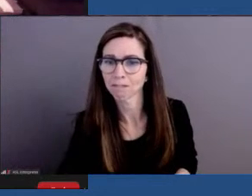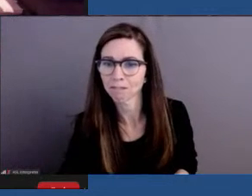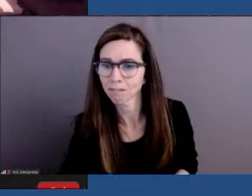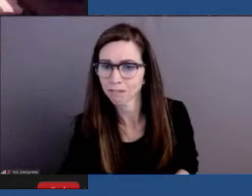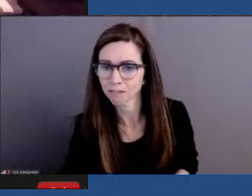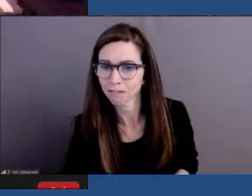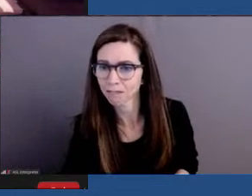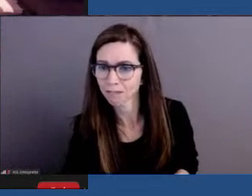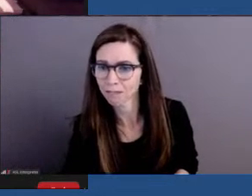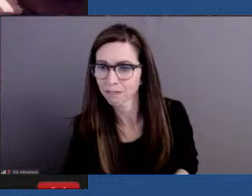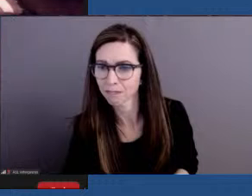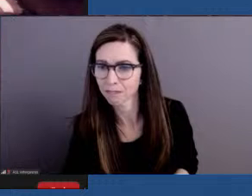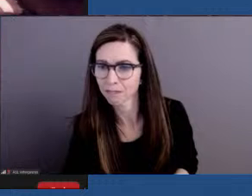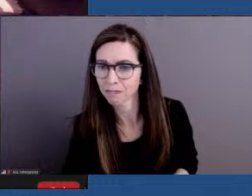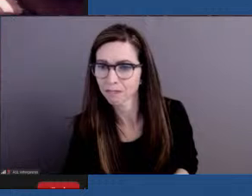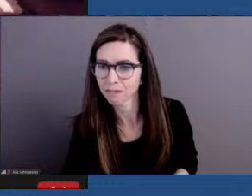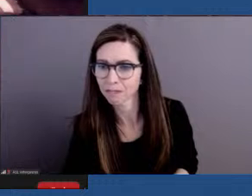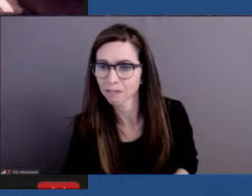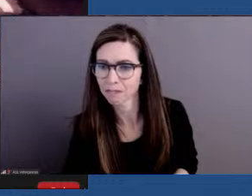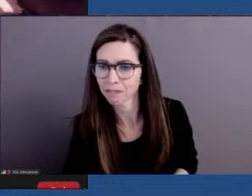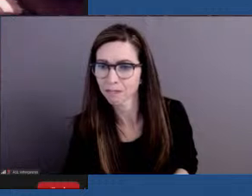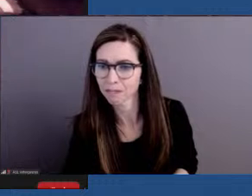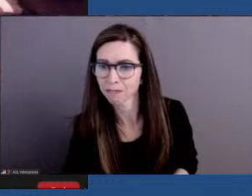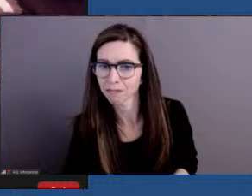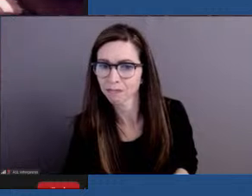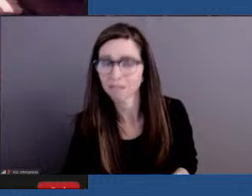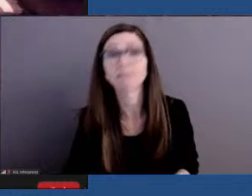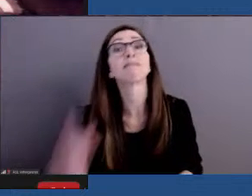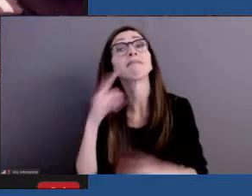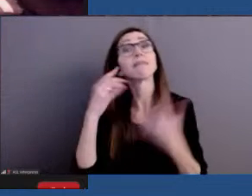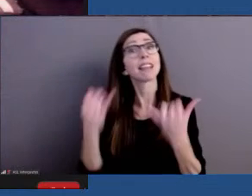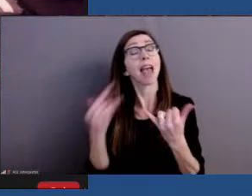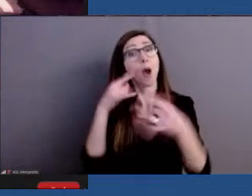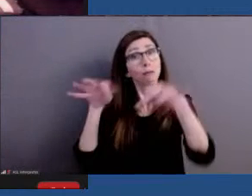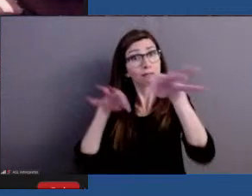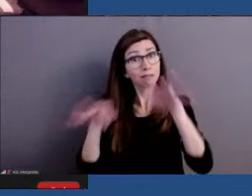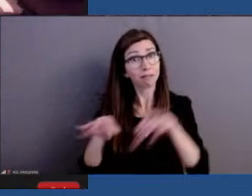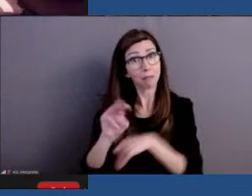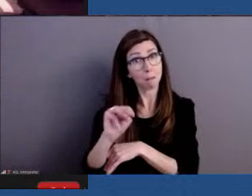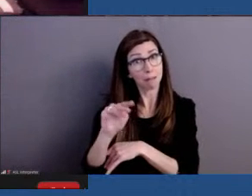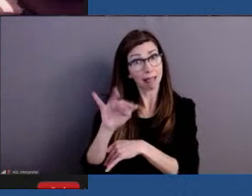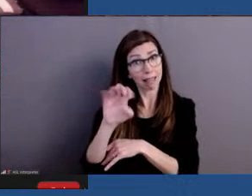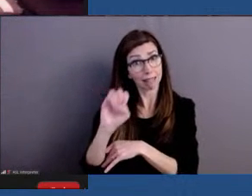at that. Melanie Bernard is our committee vice chair.